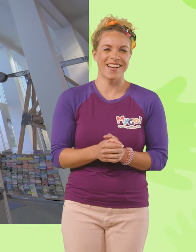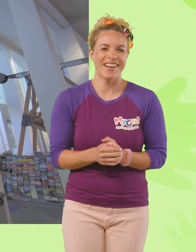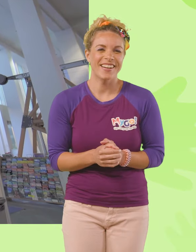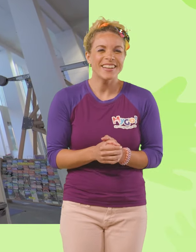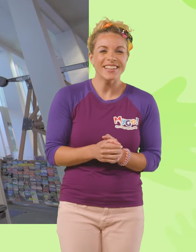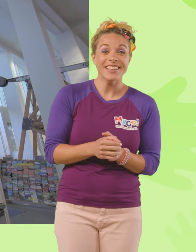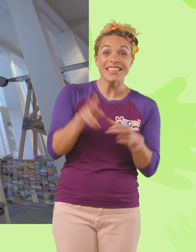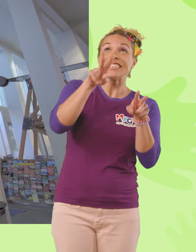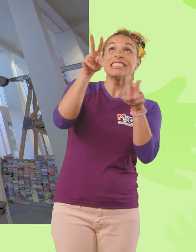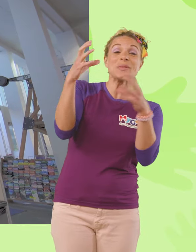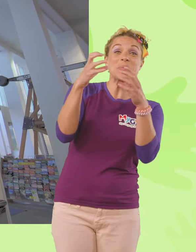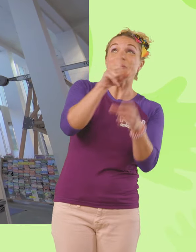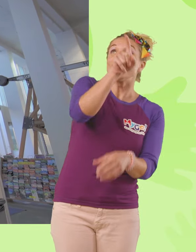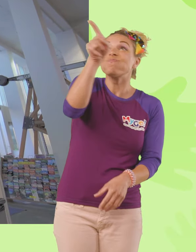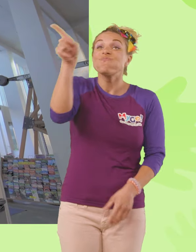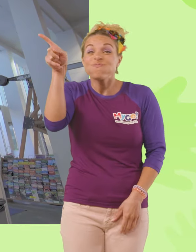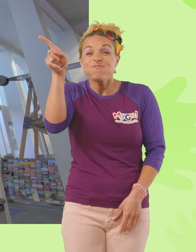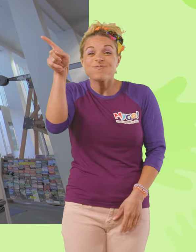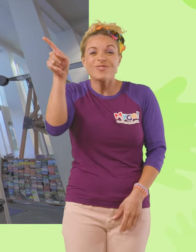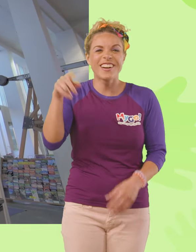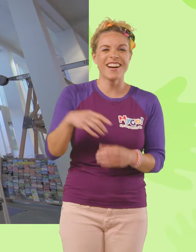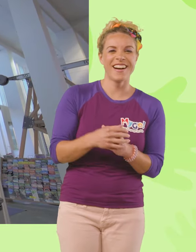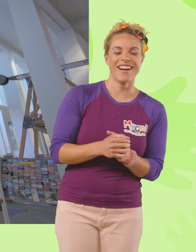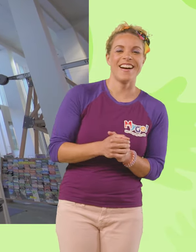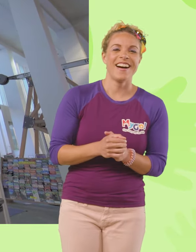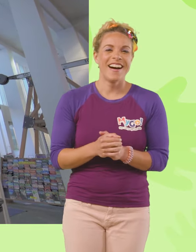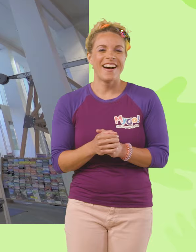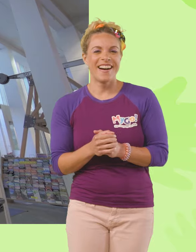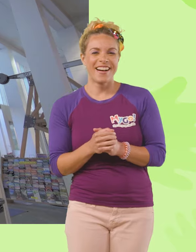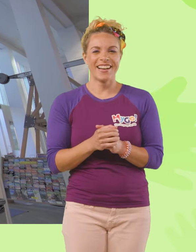Whoa. Oh, look, the ball's way over there. All right.